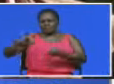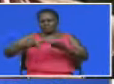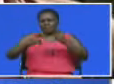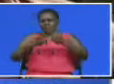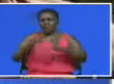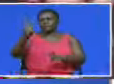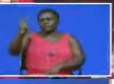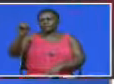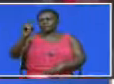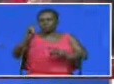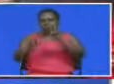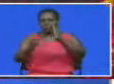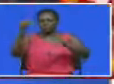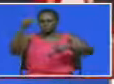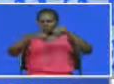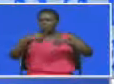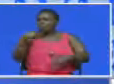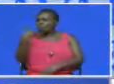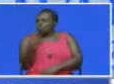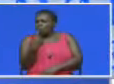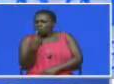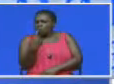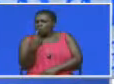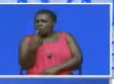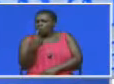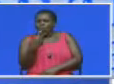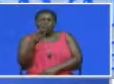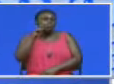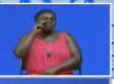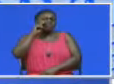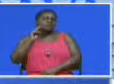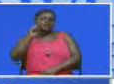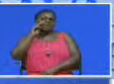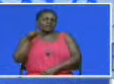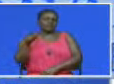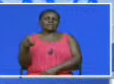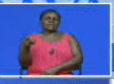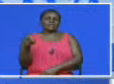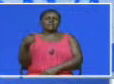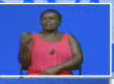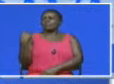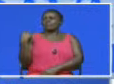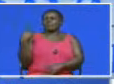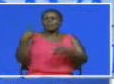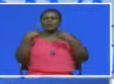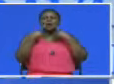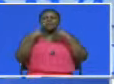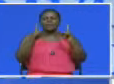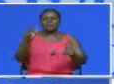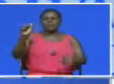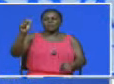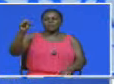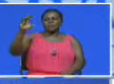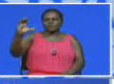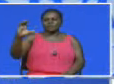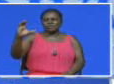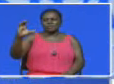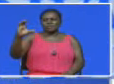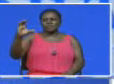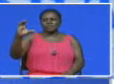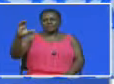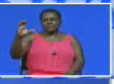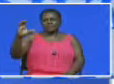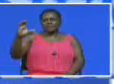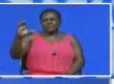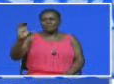to the 2022 polls is one Wycliffe Musalia Mudavadi, with his recent announcement that ANC would be undertaking